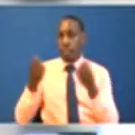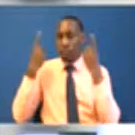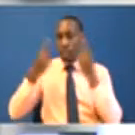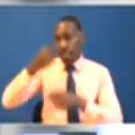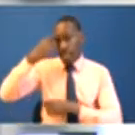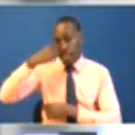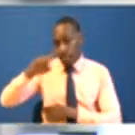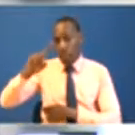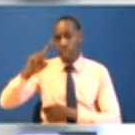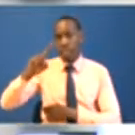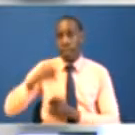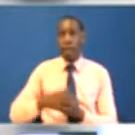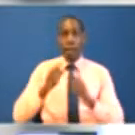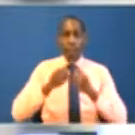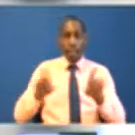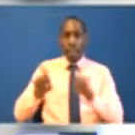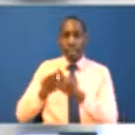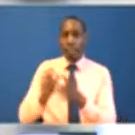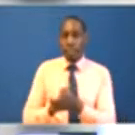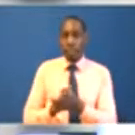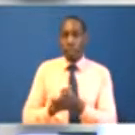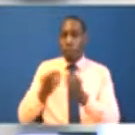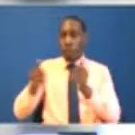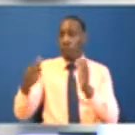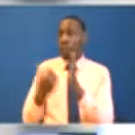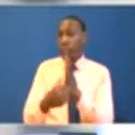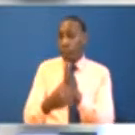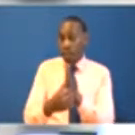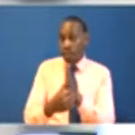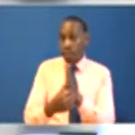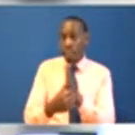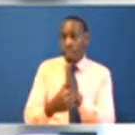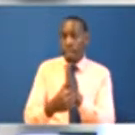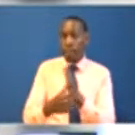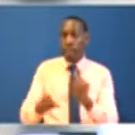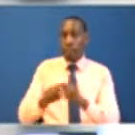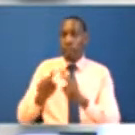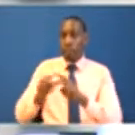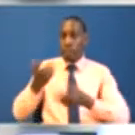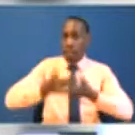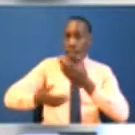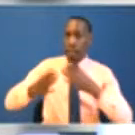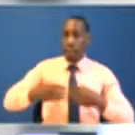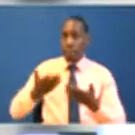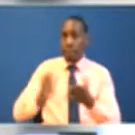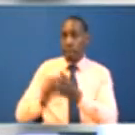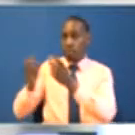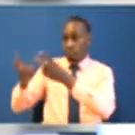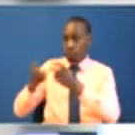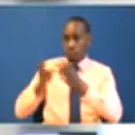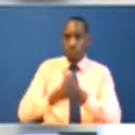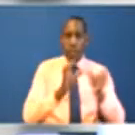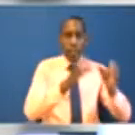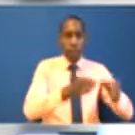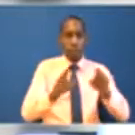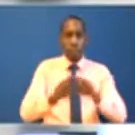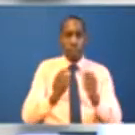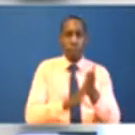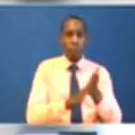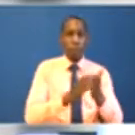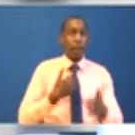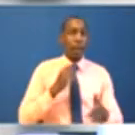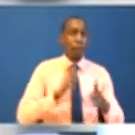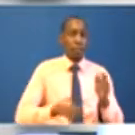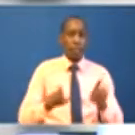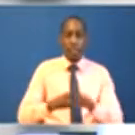policy but get to the heart of their problem and and start engaging them people listen to parties and what parties are putting on the table